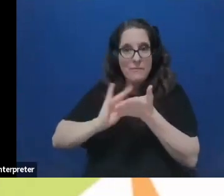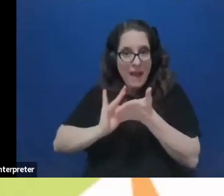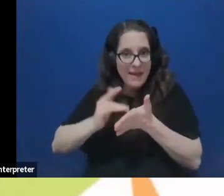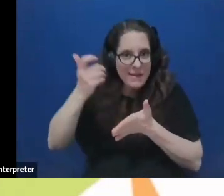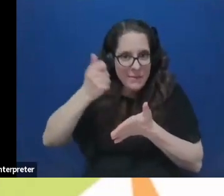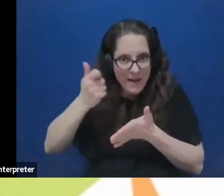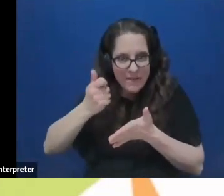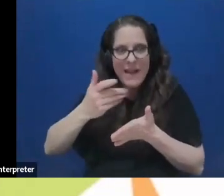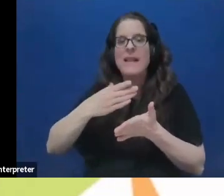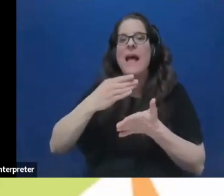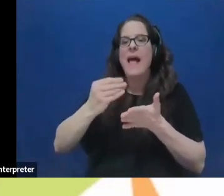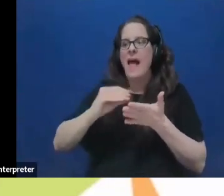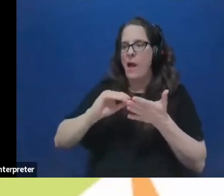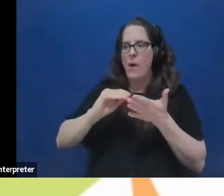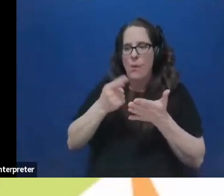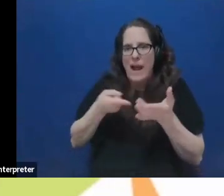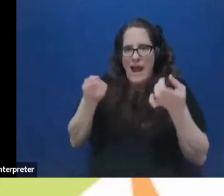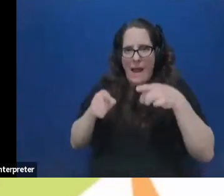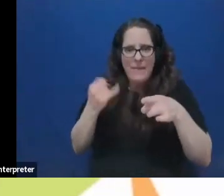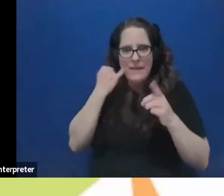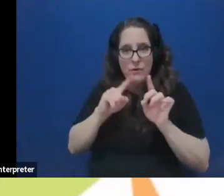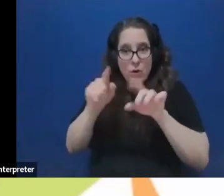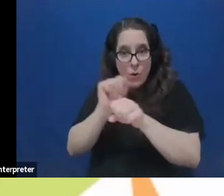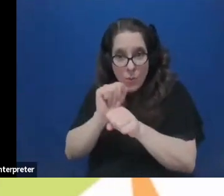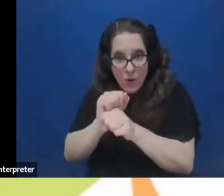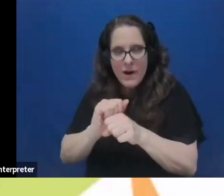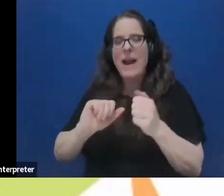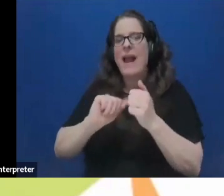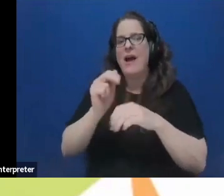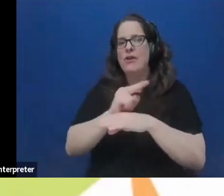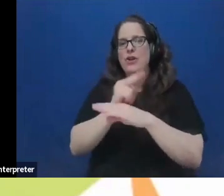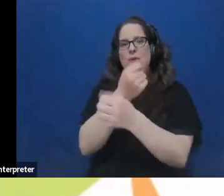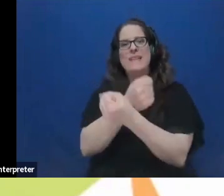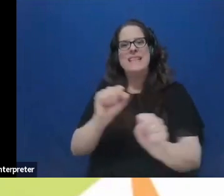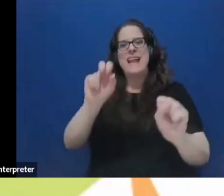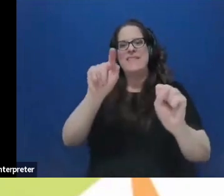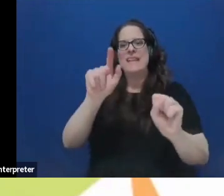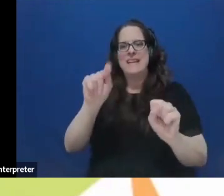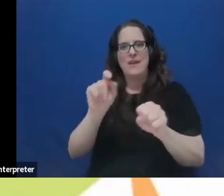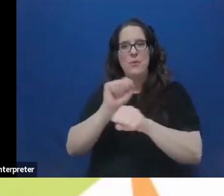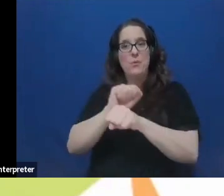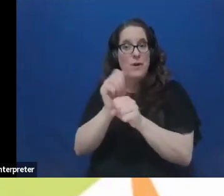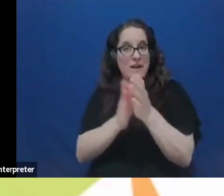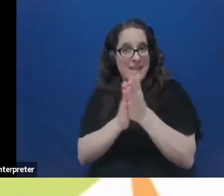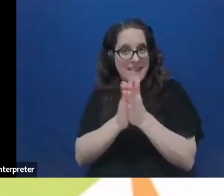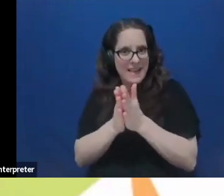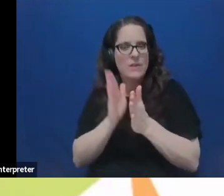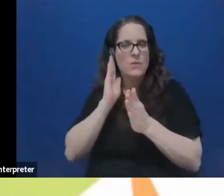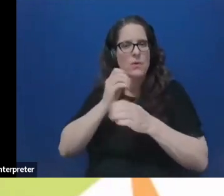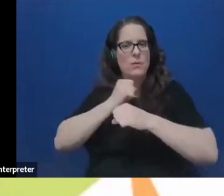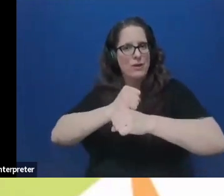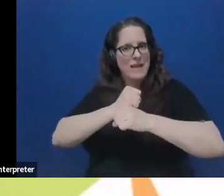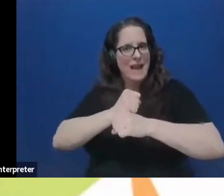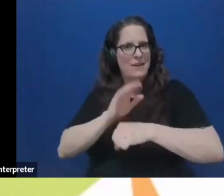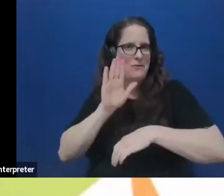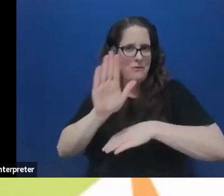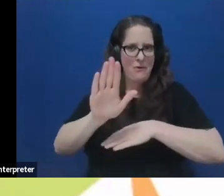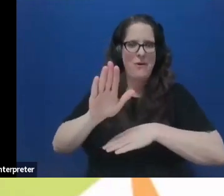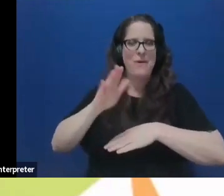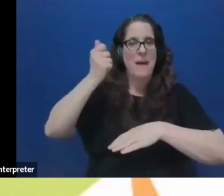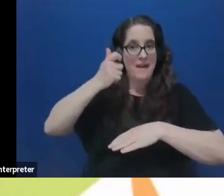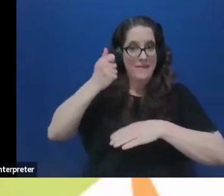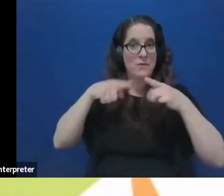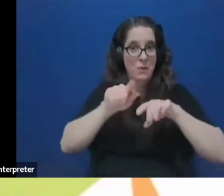safety nets called work incentives that help protect benefits when you work. This webinar is a companion session to our